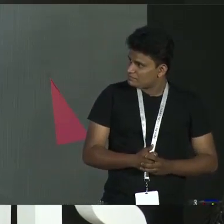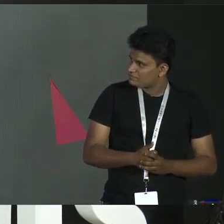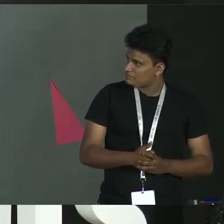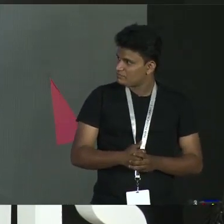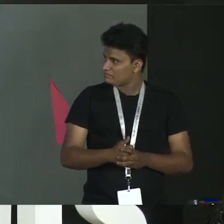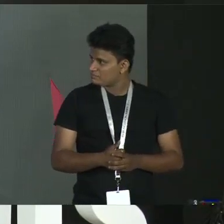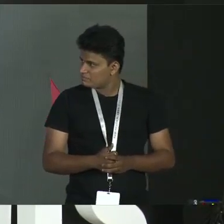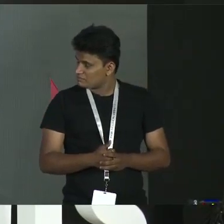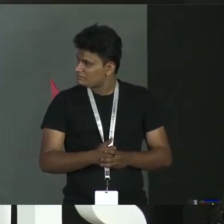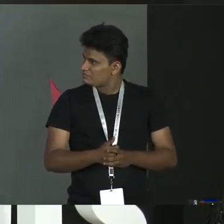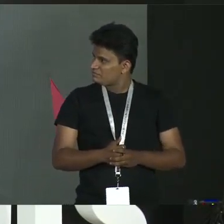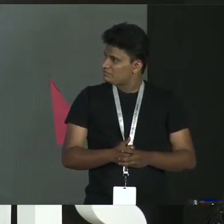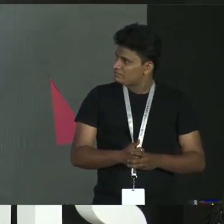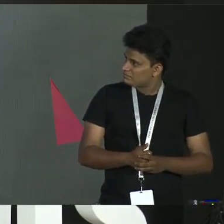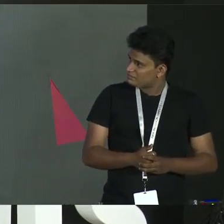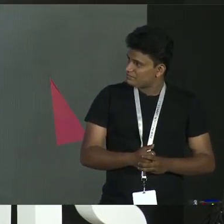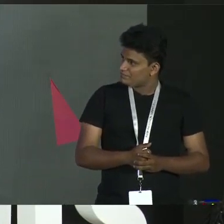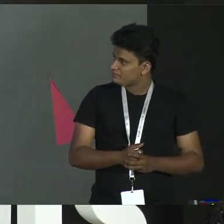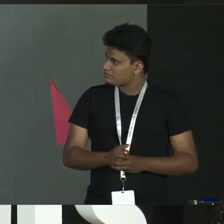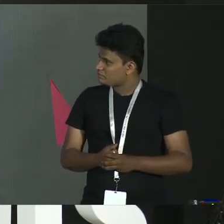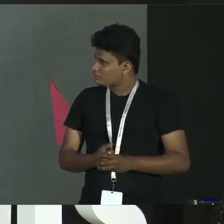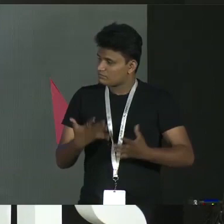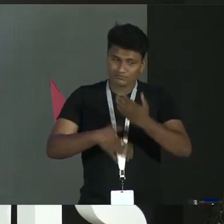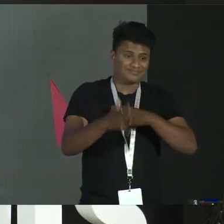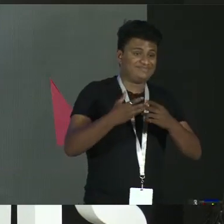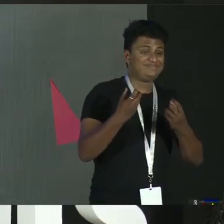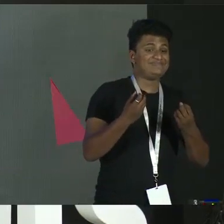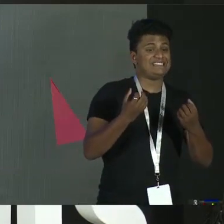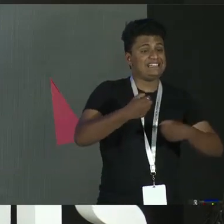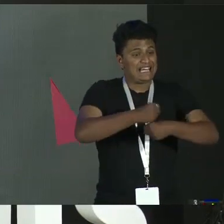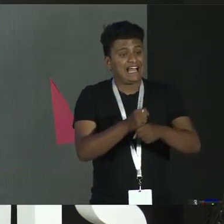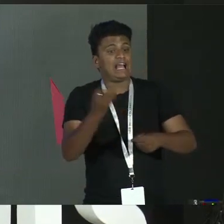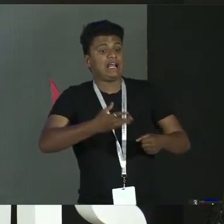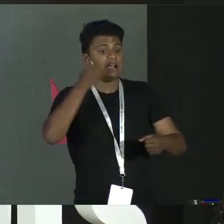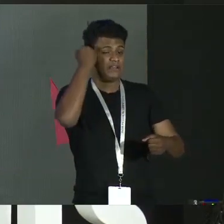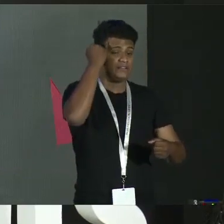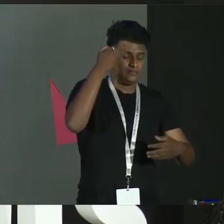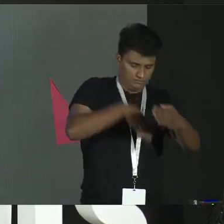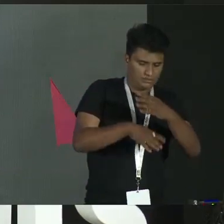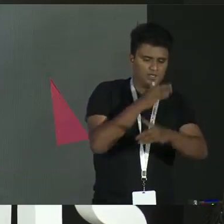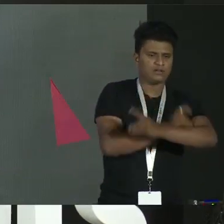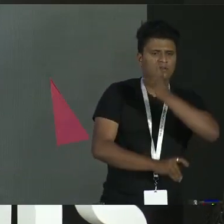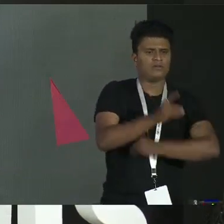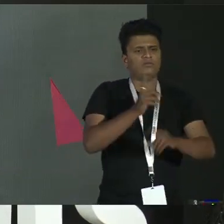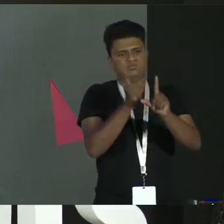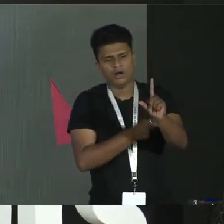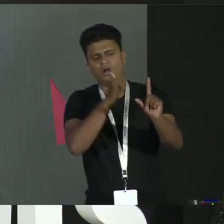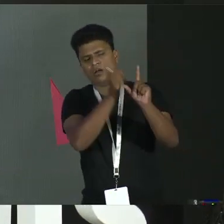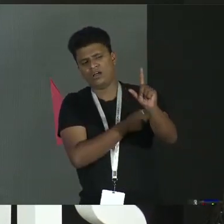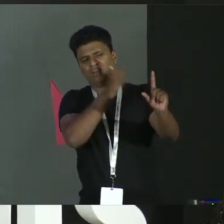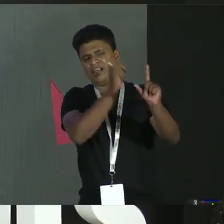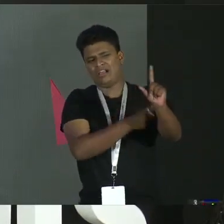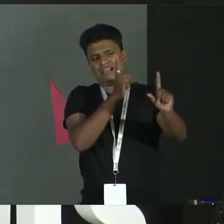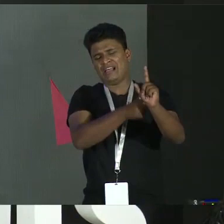Exploration leads to innovation. People with disabilities spend years, some of us all our